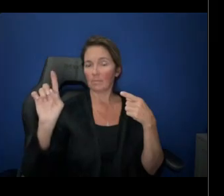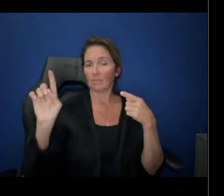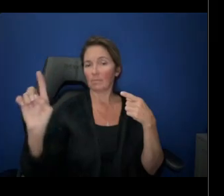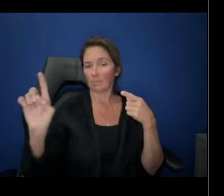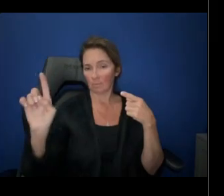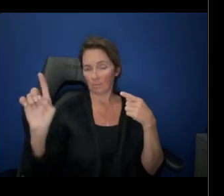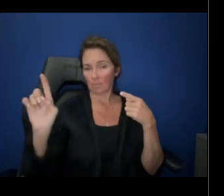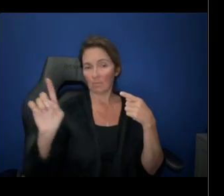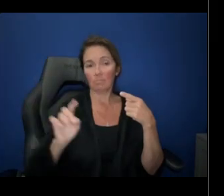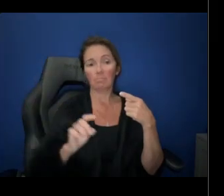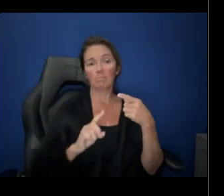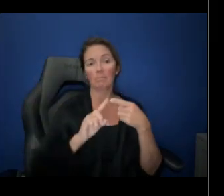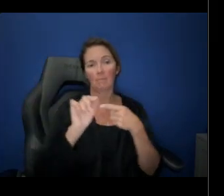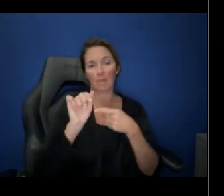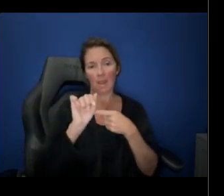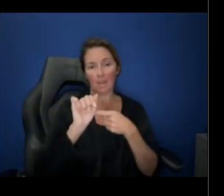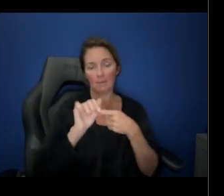A117.1.